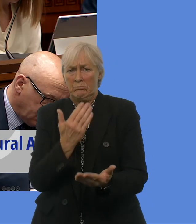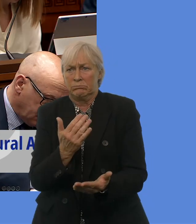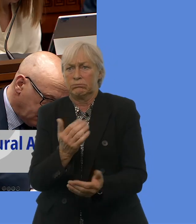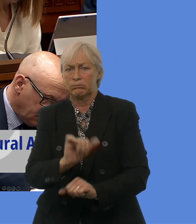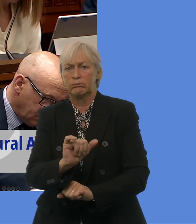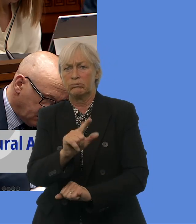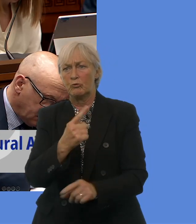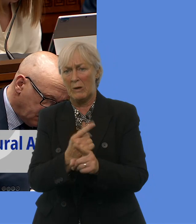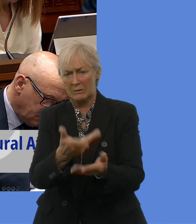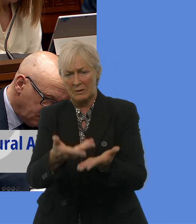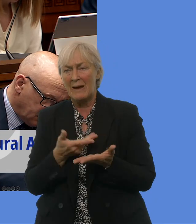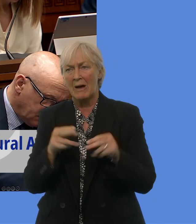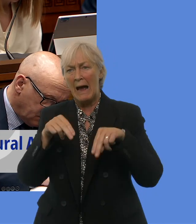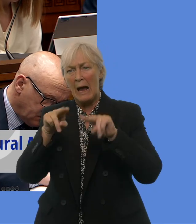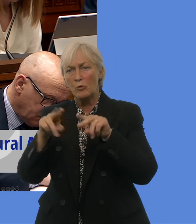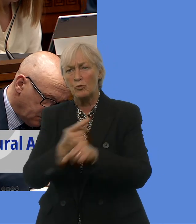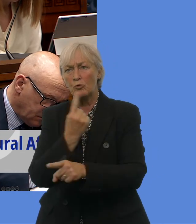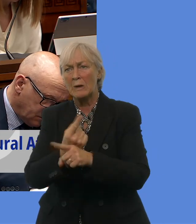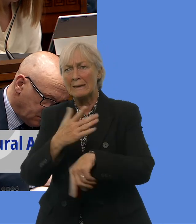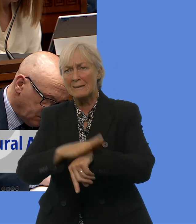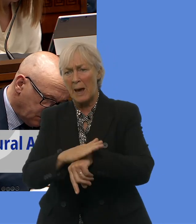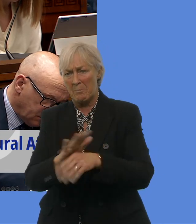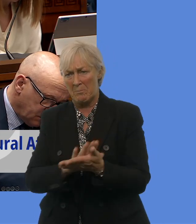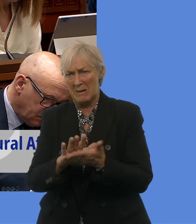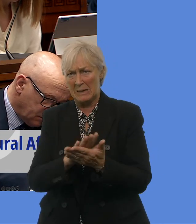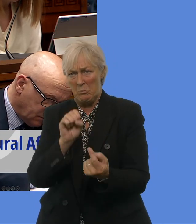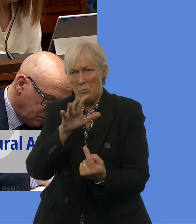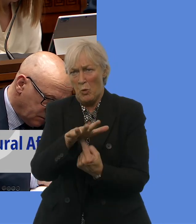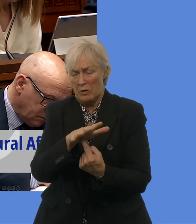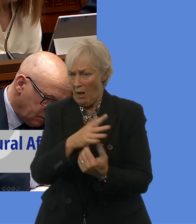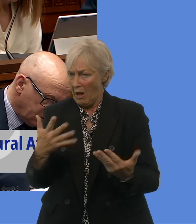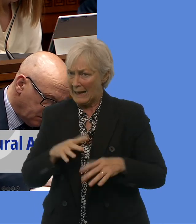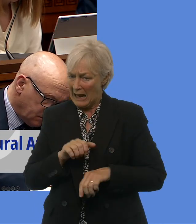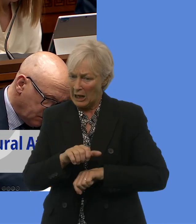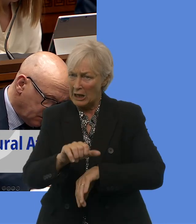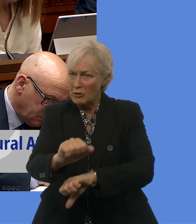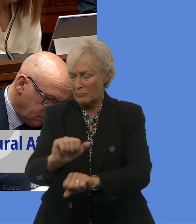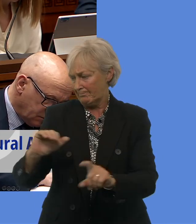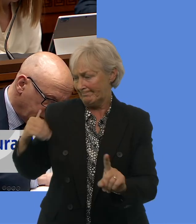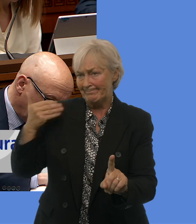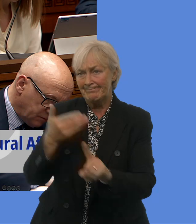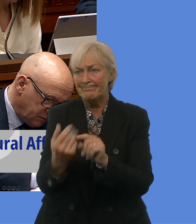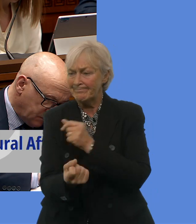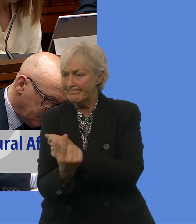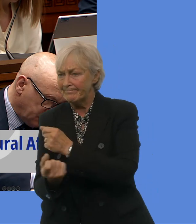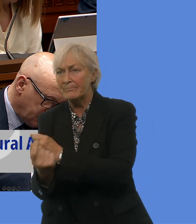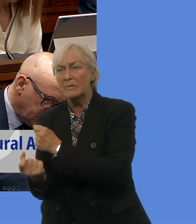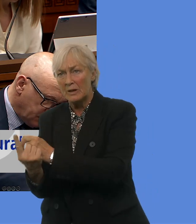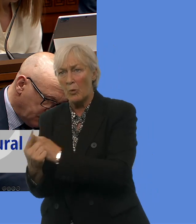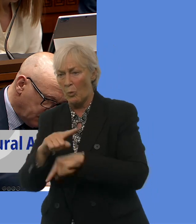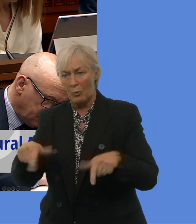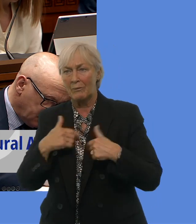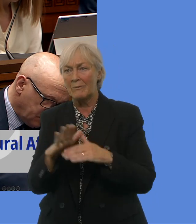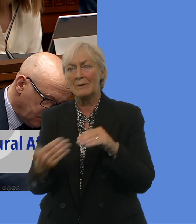they are laid on time. I think having these institutions back is important. There's a lot of catching up to do from previous situations where this Assembly didn't sit, and it's something